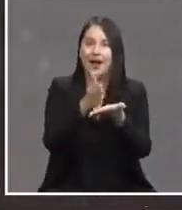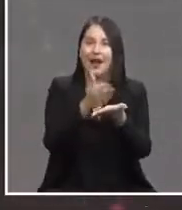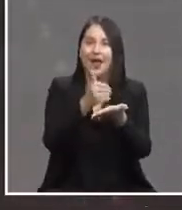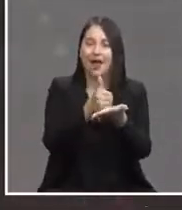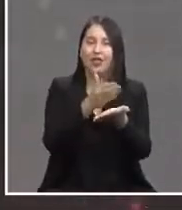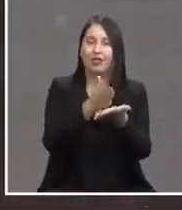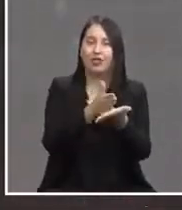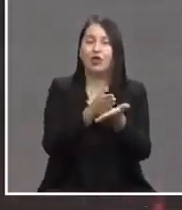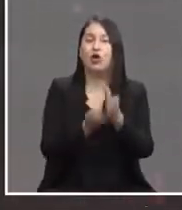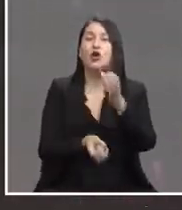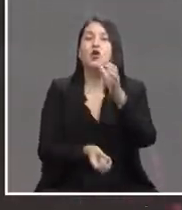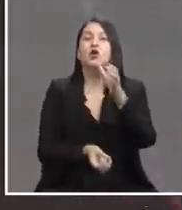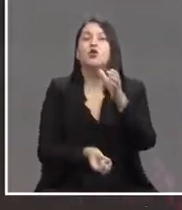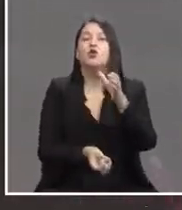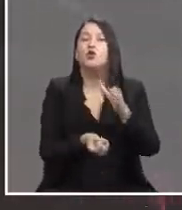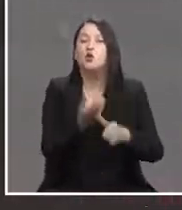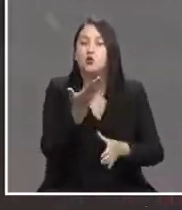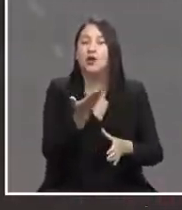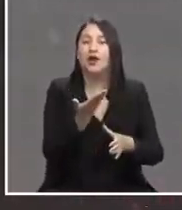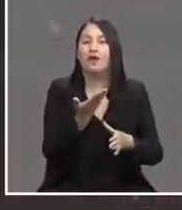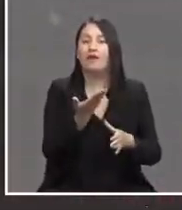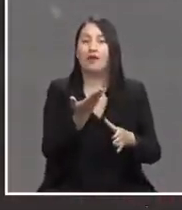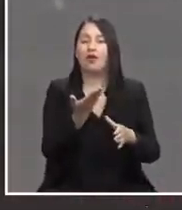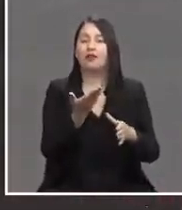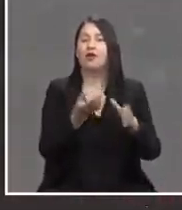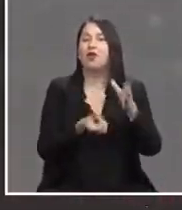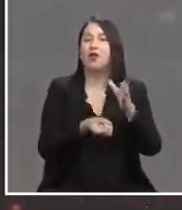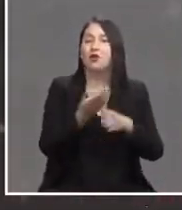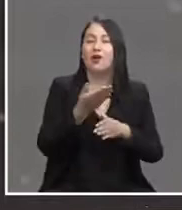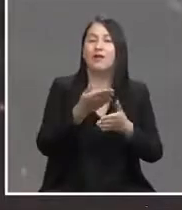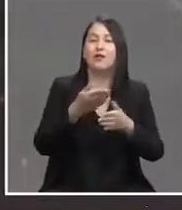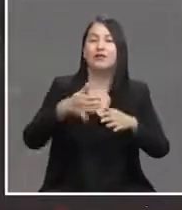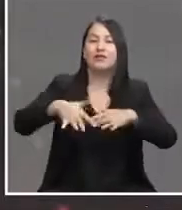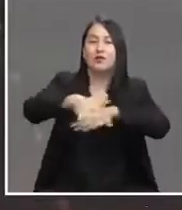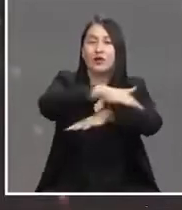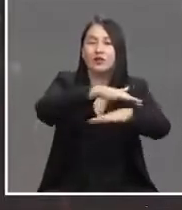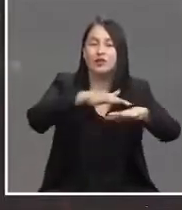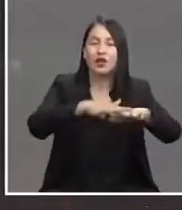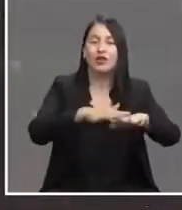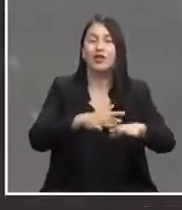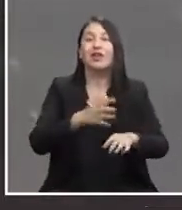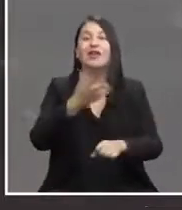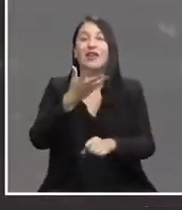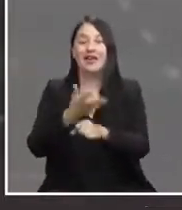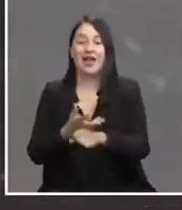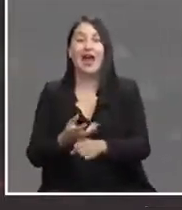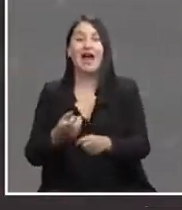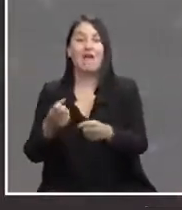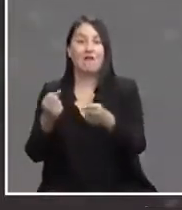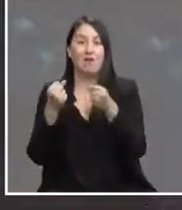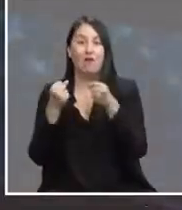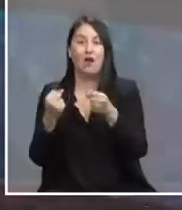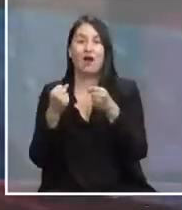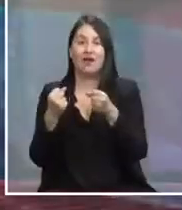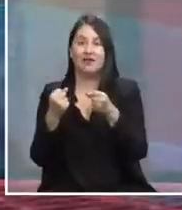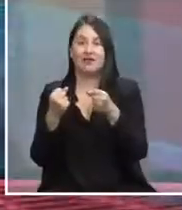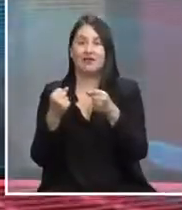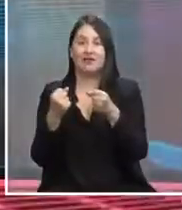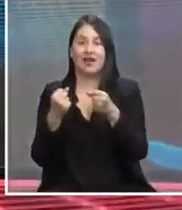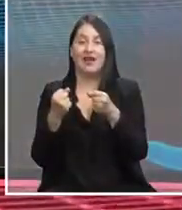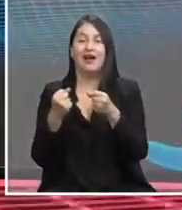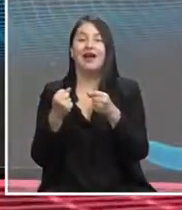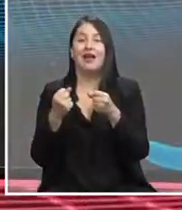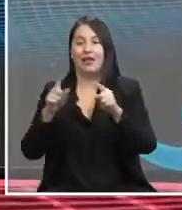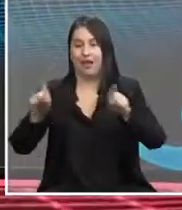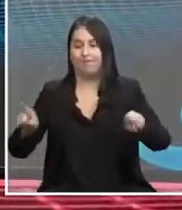forces to challenge themselves, etc., etc. So you may think of cyber, first of all. Obviously, I'm here to talk to you of